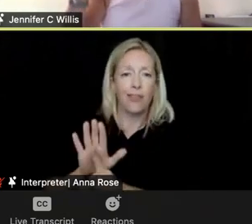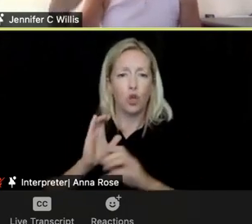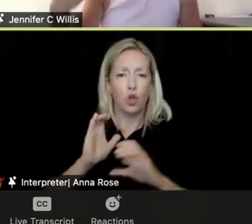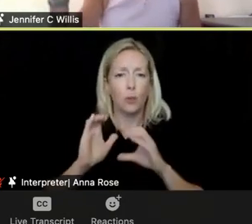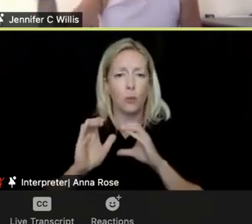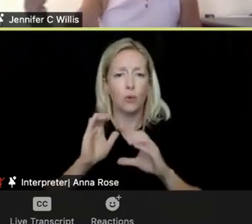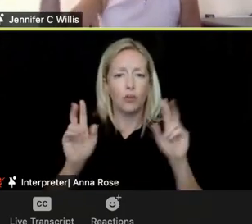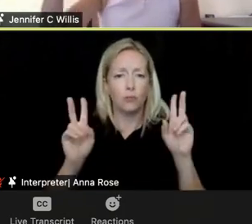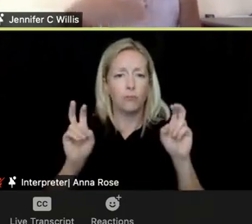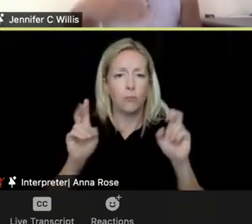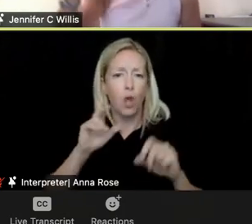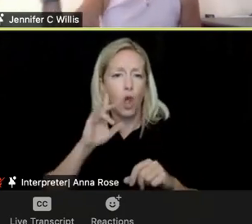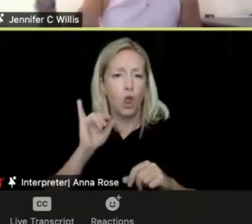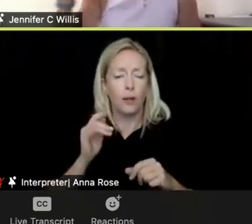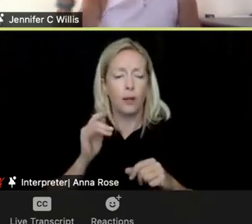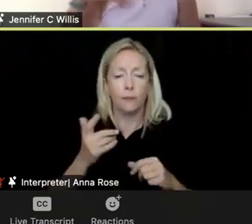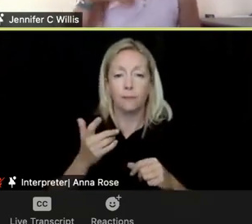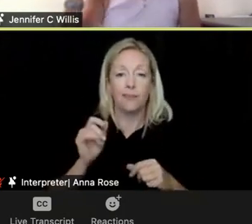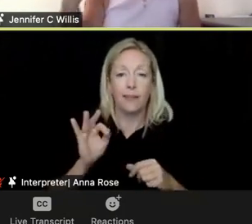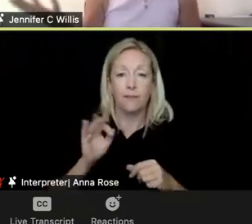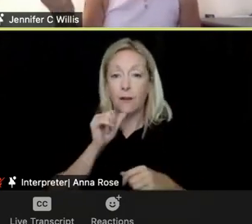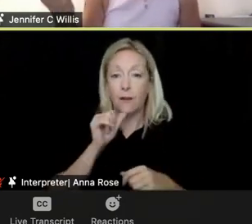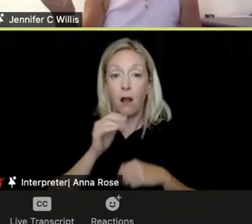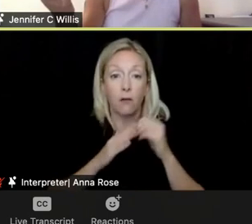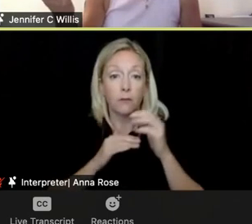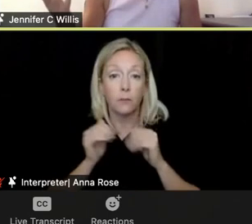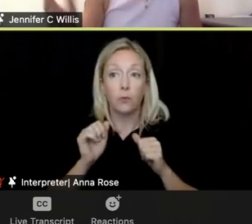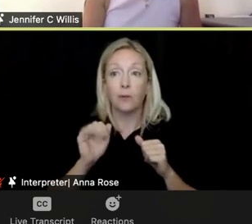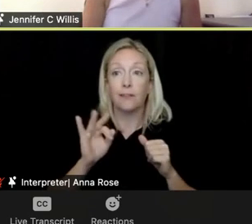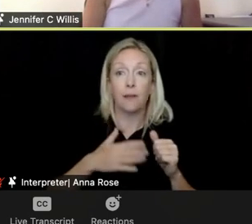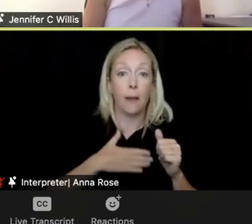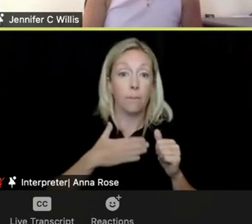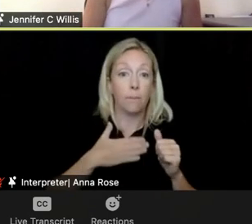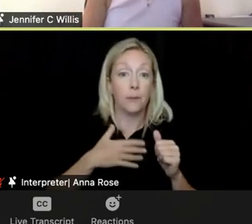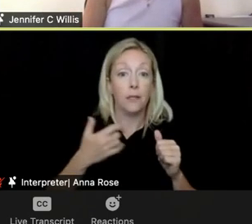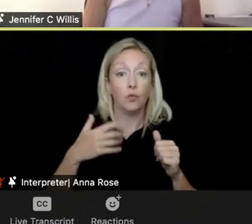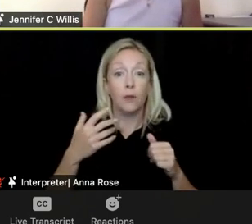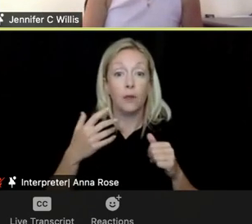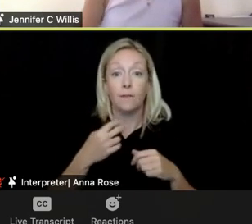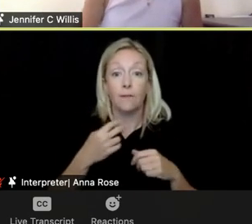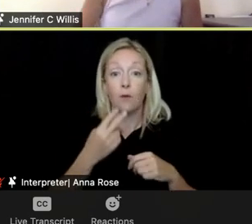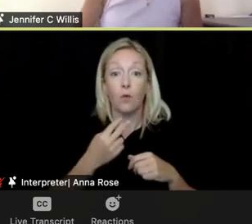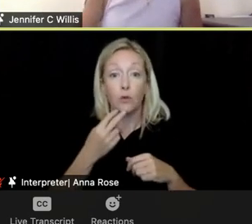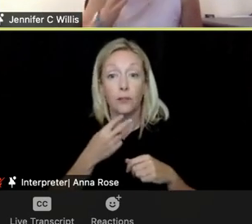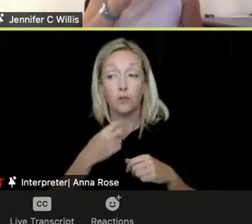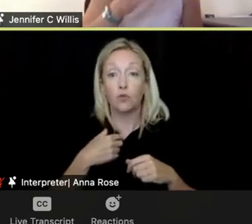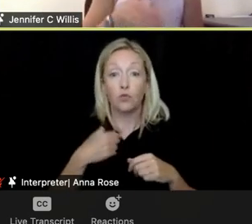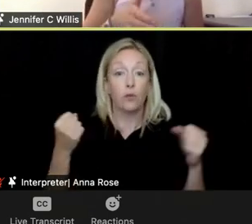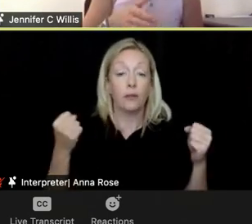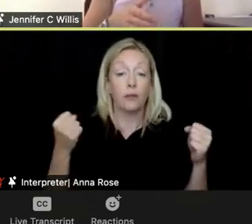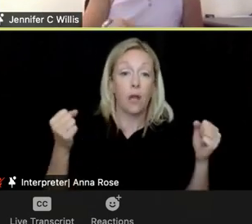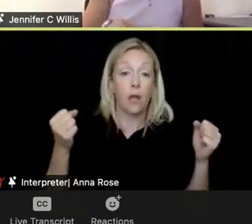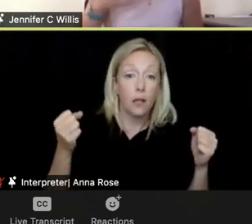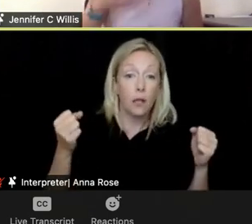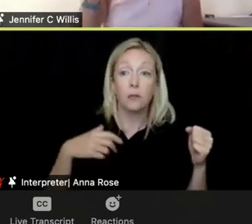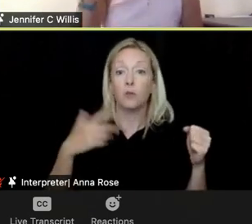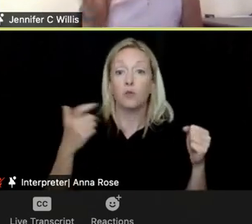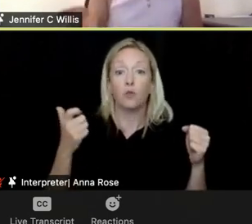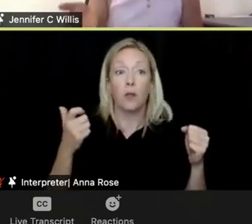to show you that they are uncomfortable or happy or whatever the question may be? And you can choose if that skill is